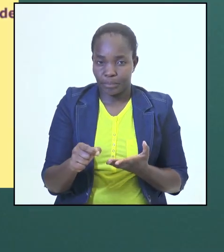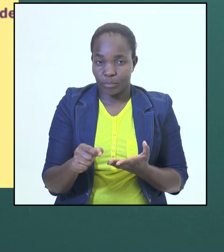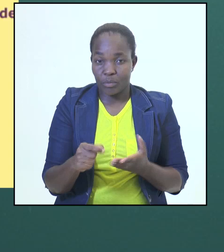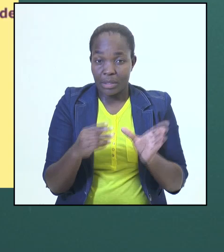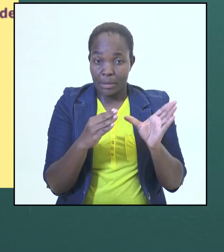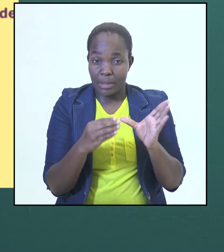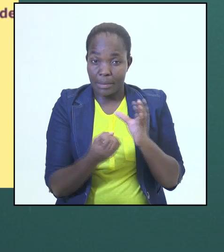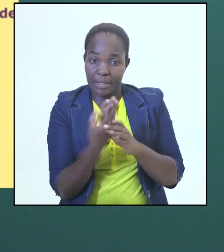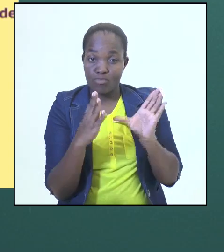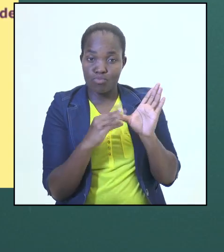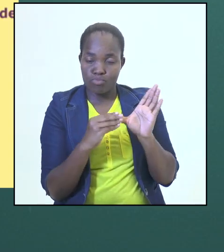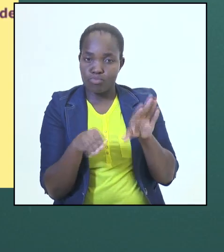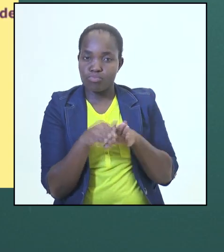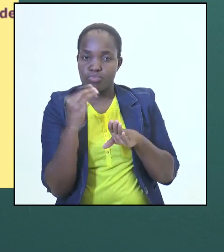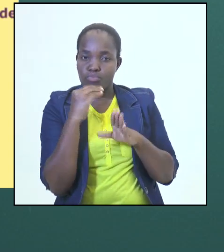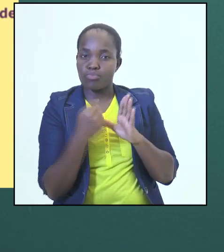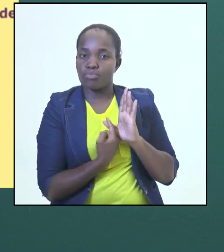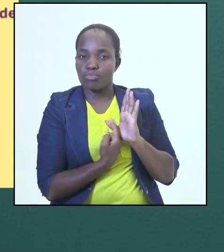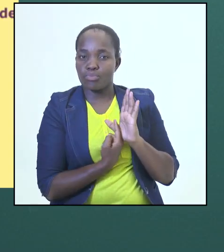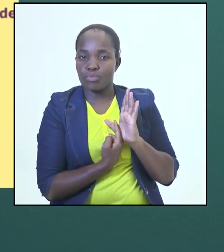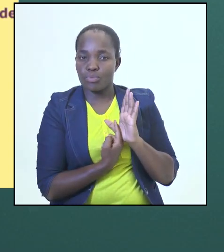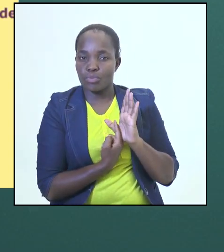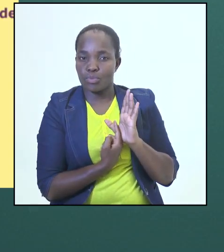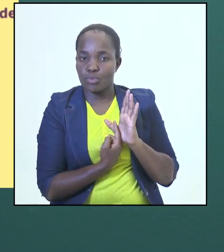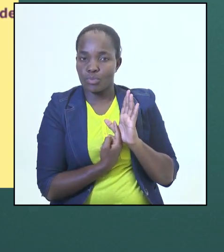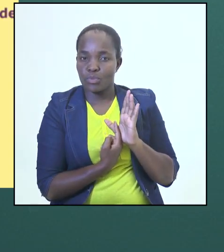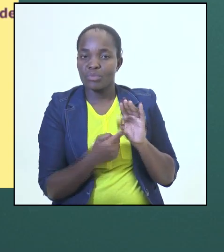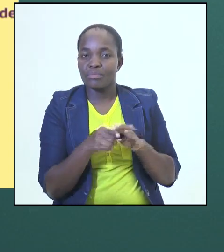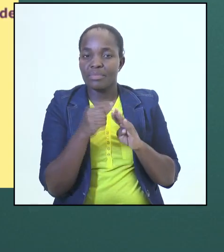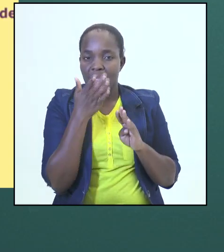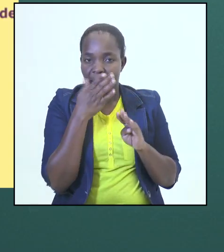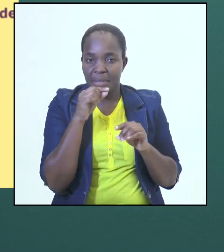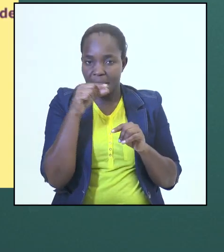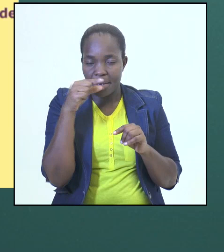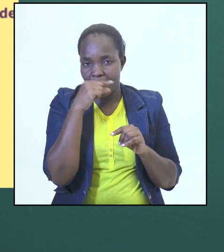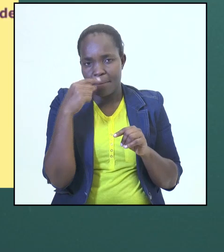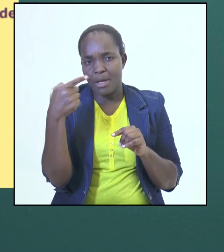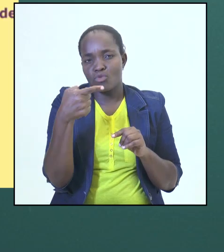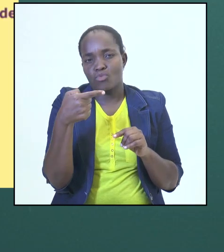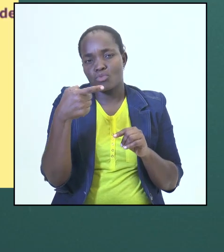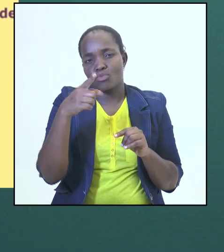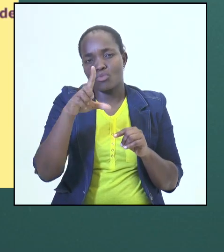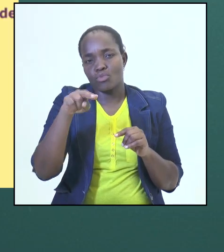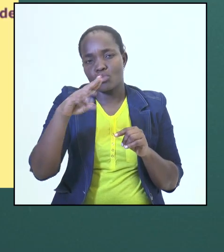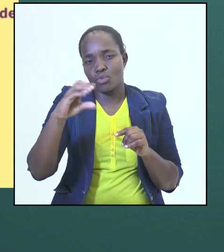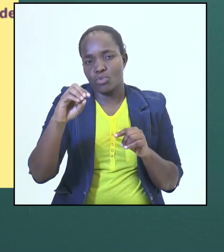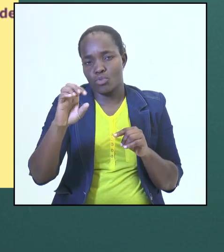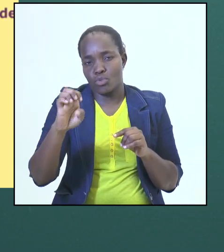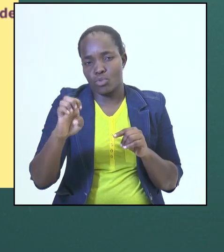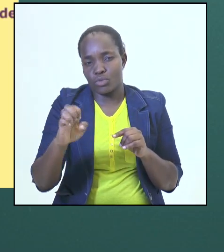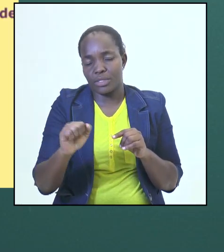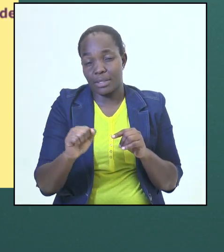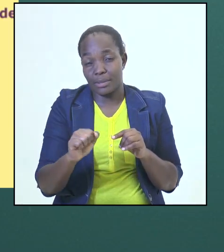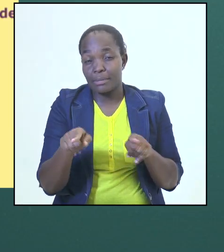own food, which is a sugar called glucose. The plant uses this glucose for all its